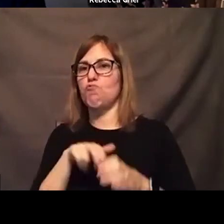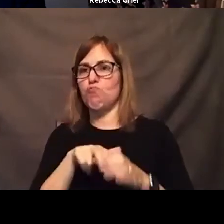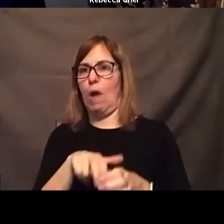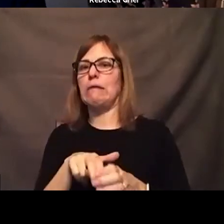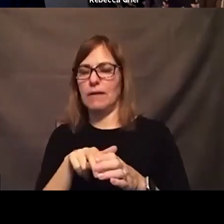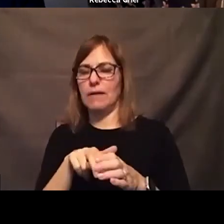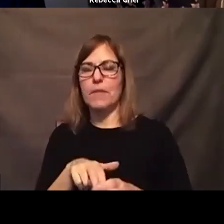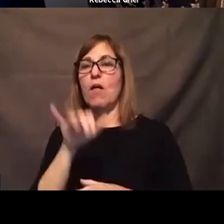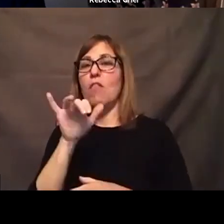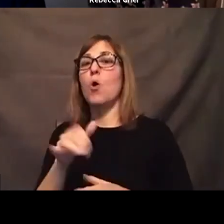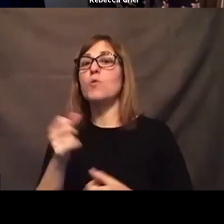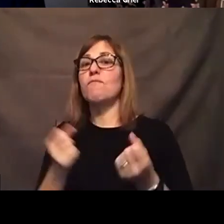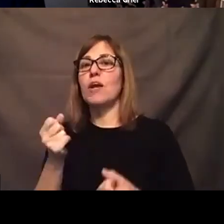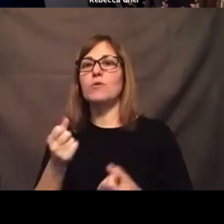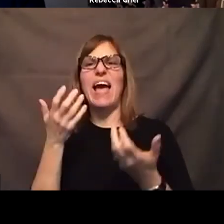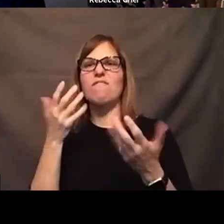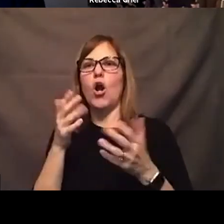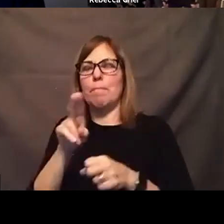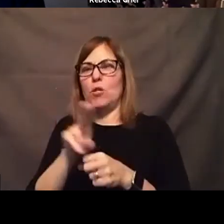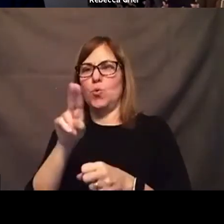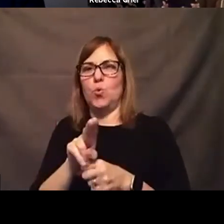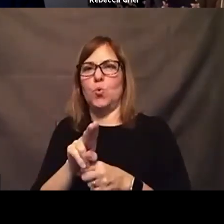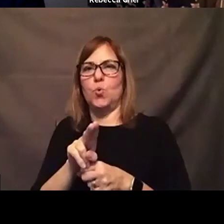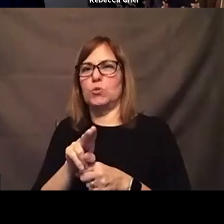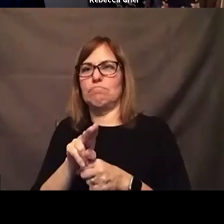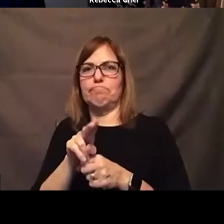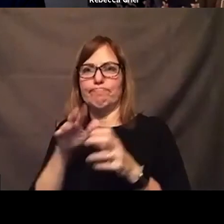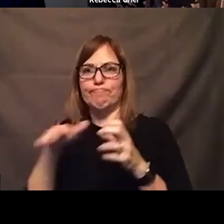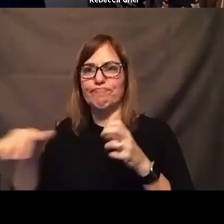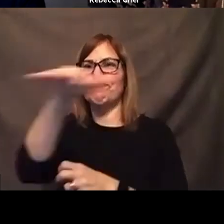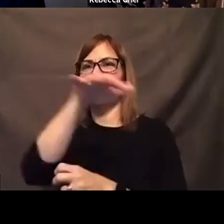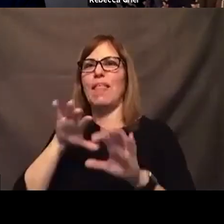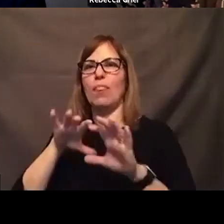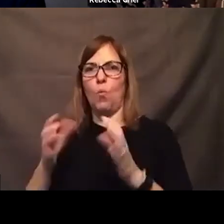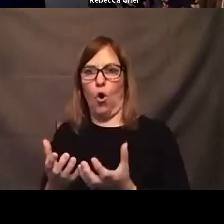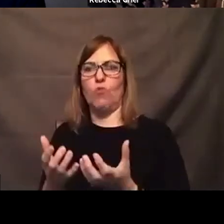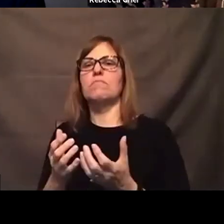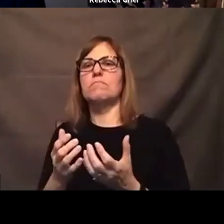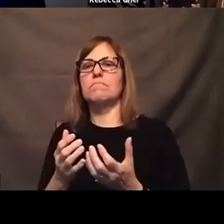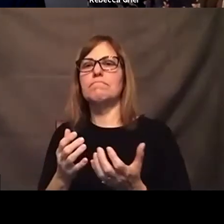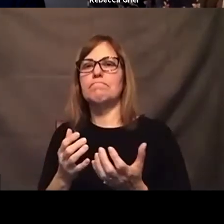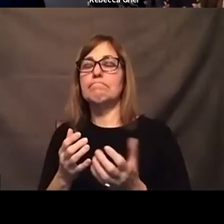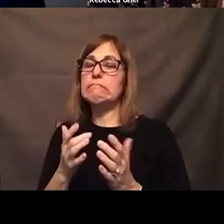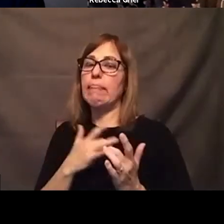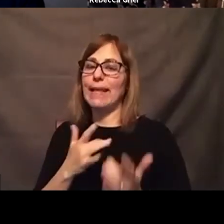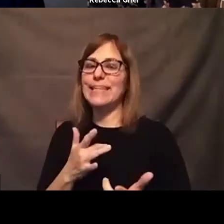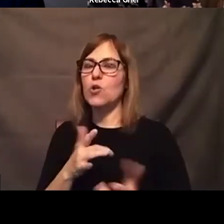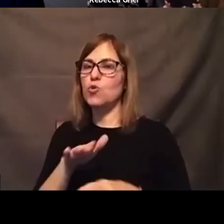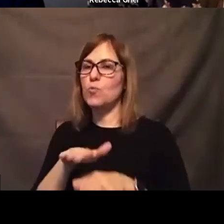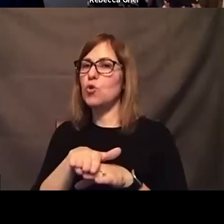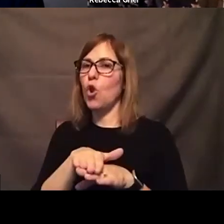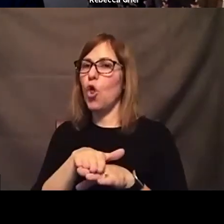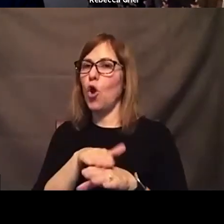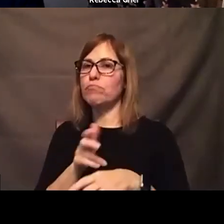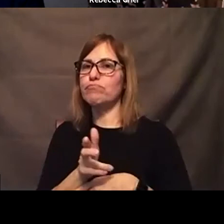deployed in a number of different places around the world in service. They tend to move very slow,